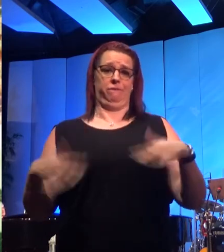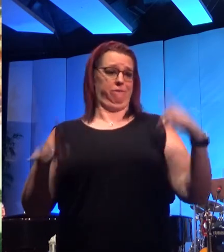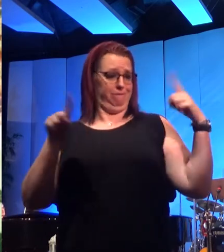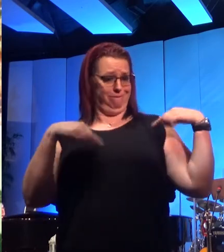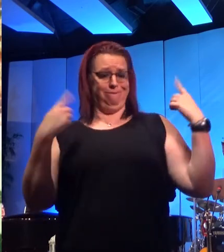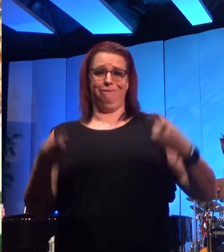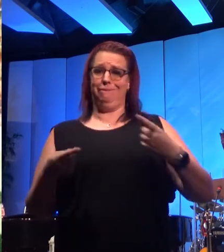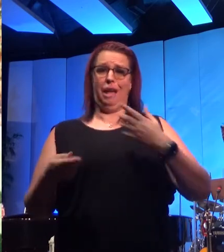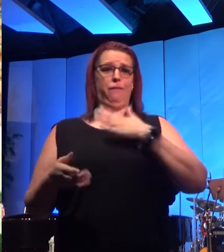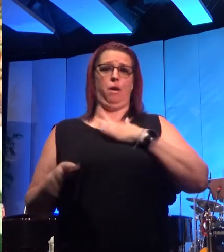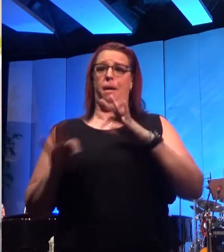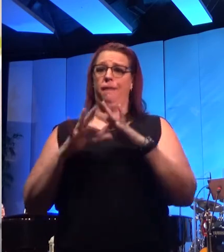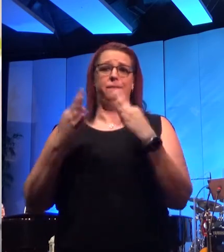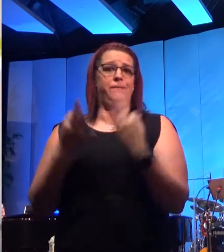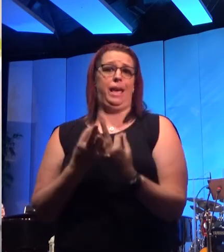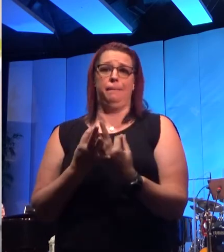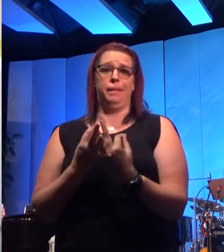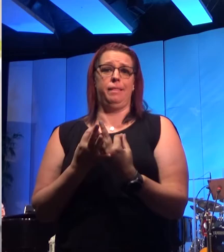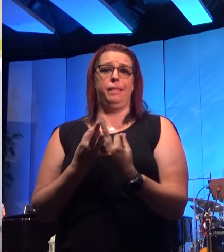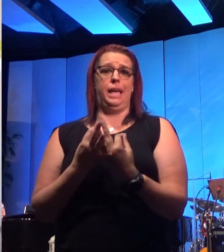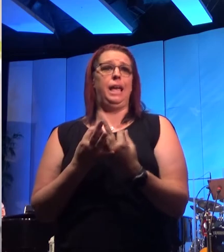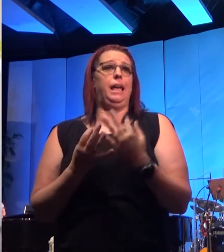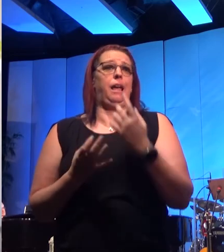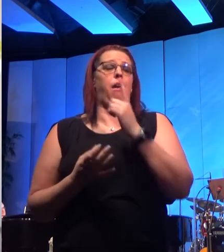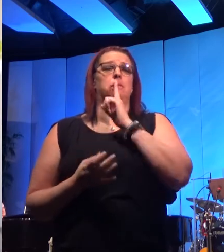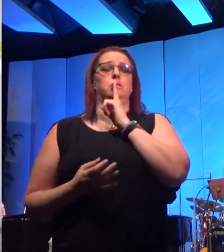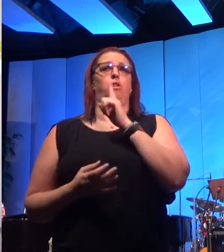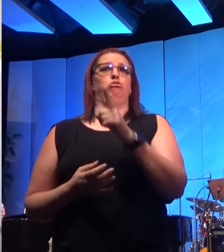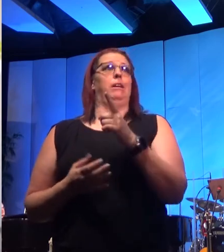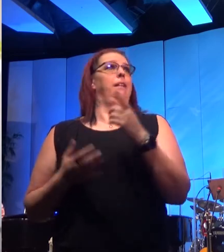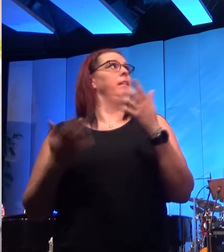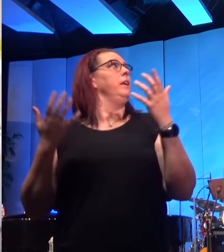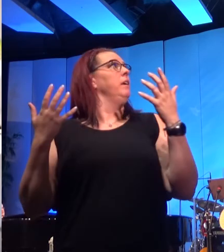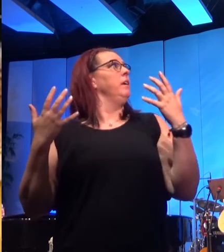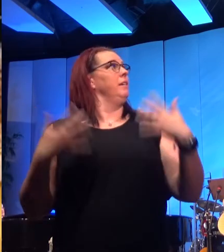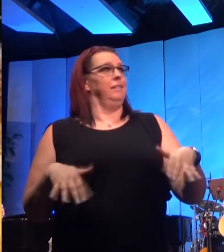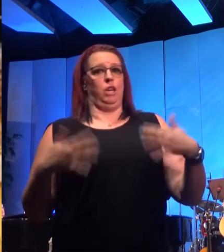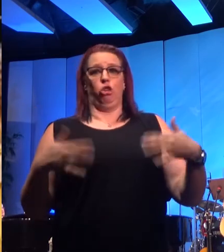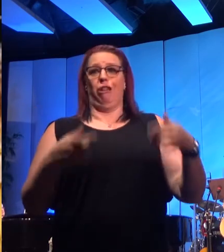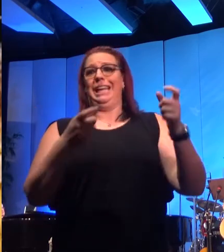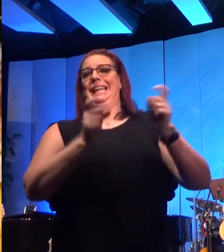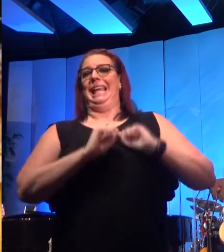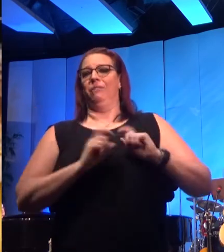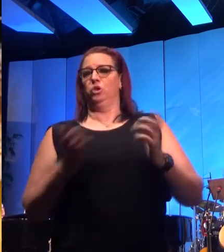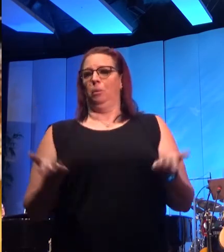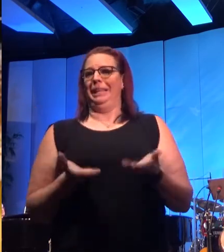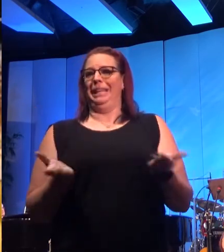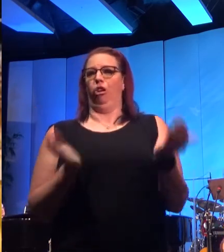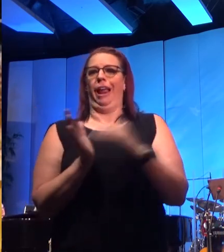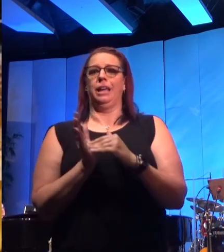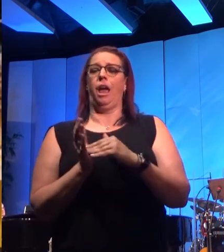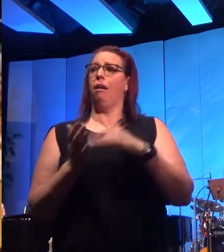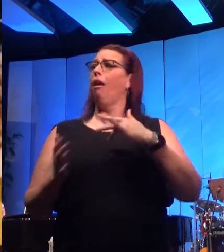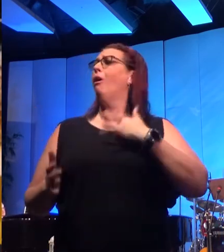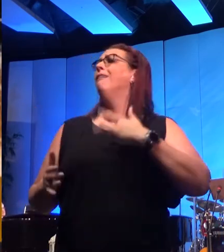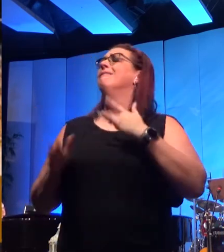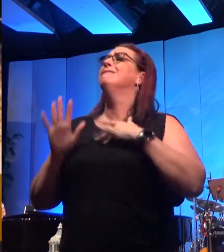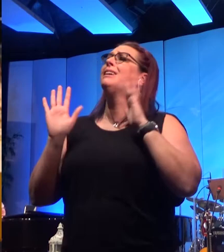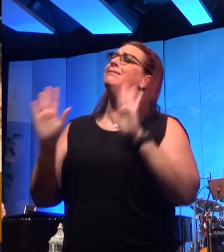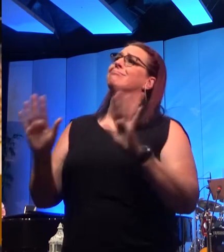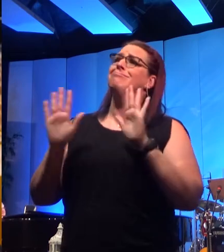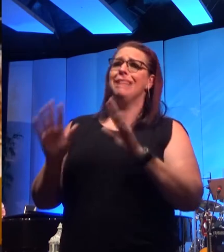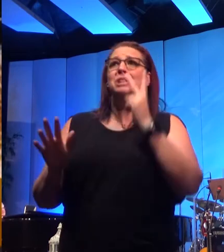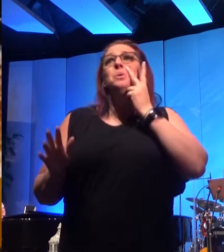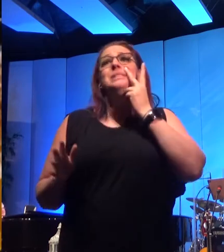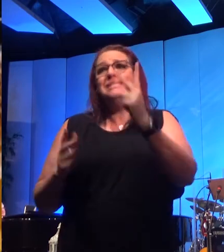for my family as well. It's such a great gift to be here again. Oh, it's amazing. It's so good to see